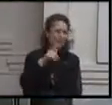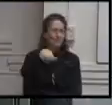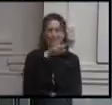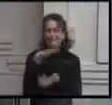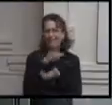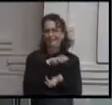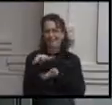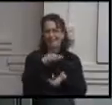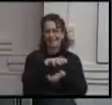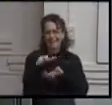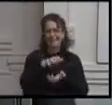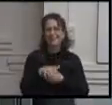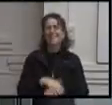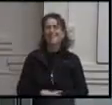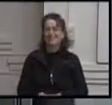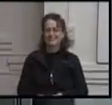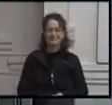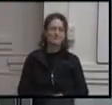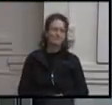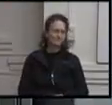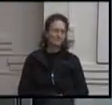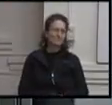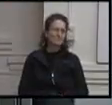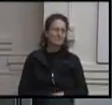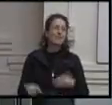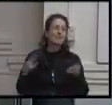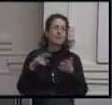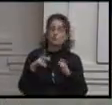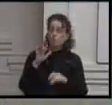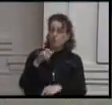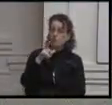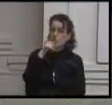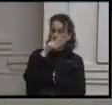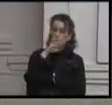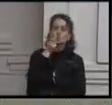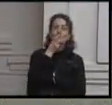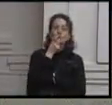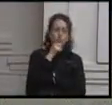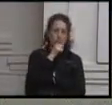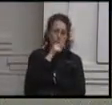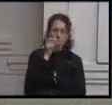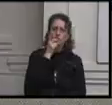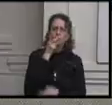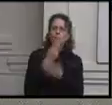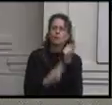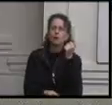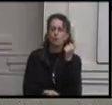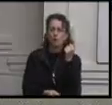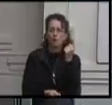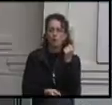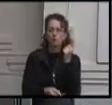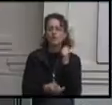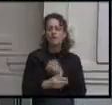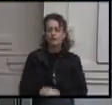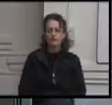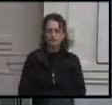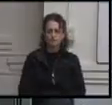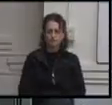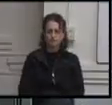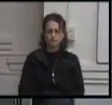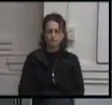Yes. Burgers, kebab, and beer. So it's lunch and Lunch and dinner. dinner. We're looking to operate